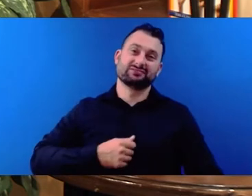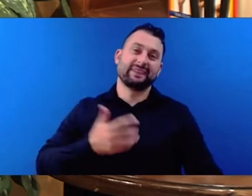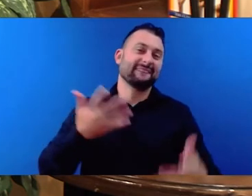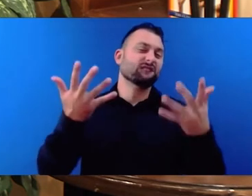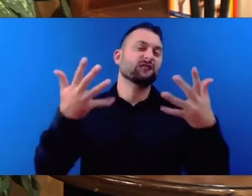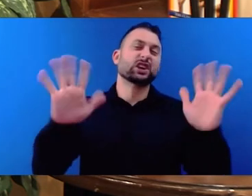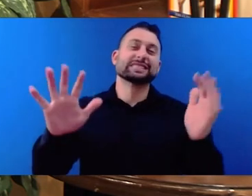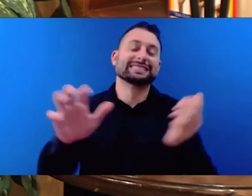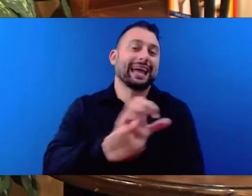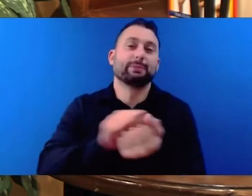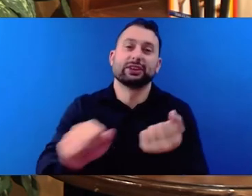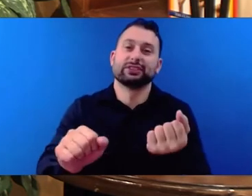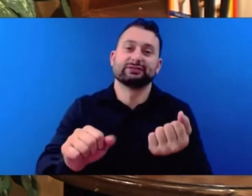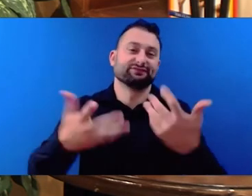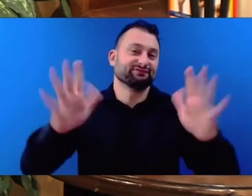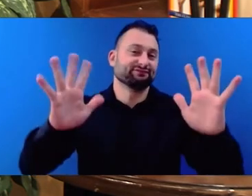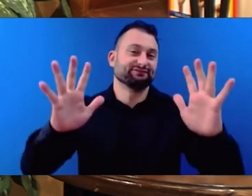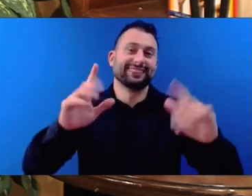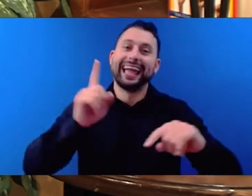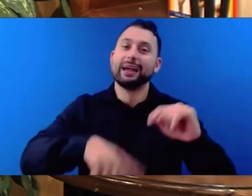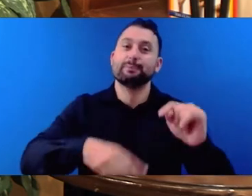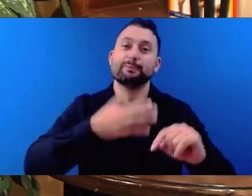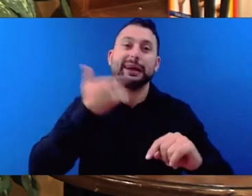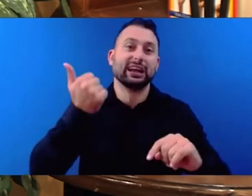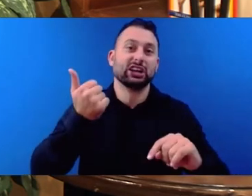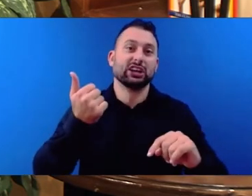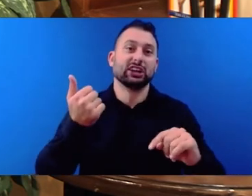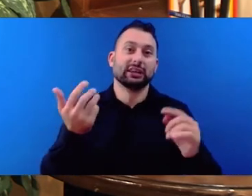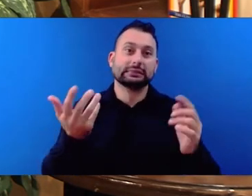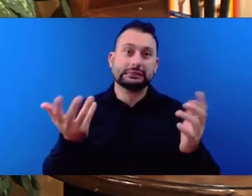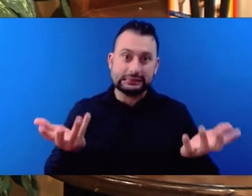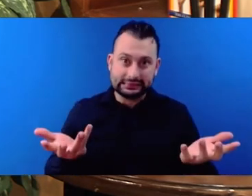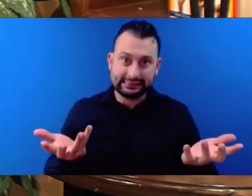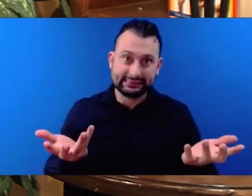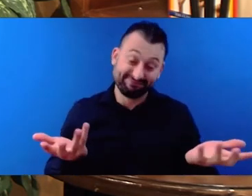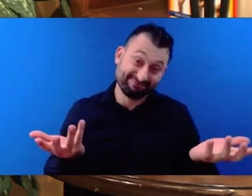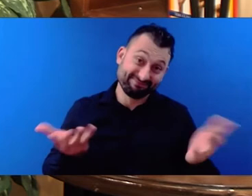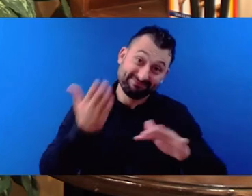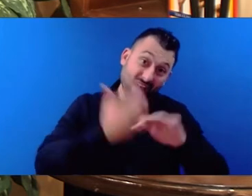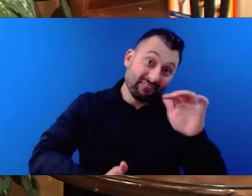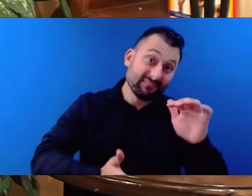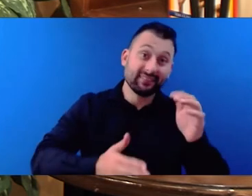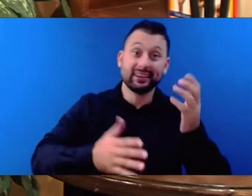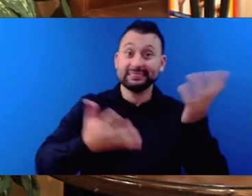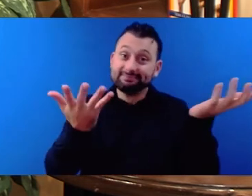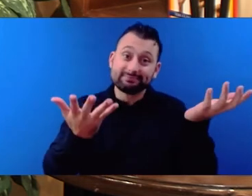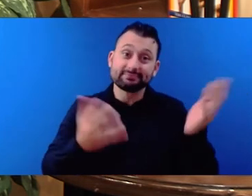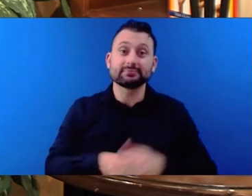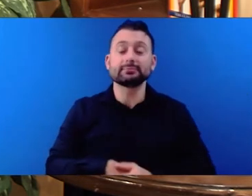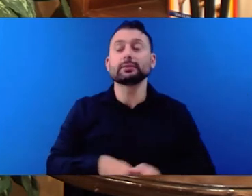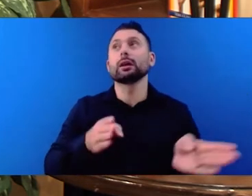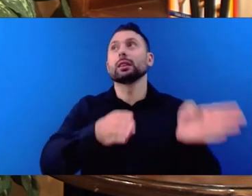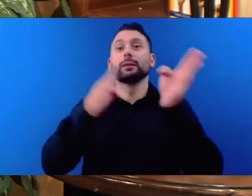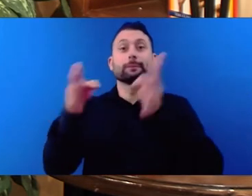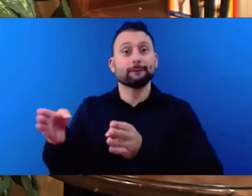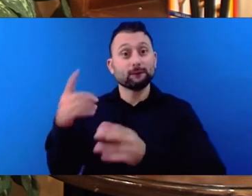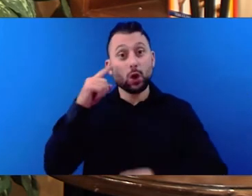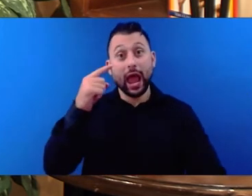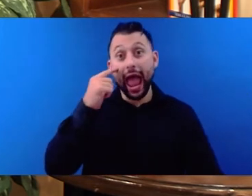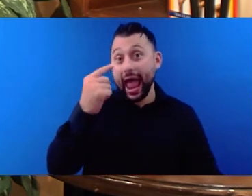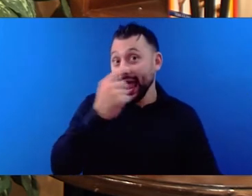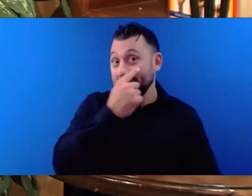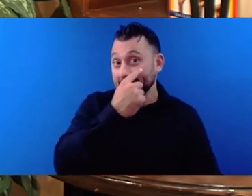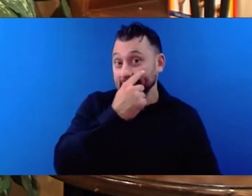as making sure we're taking care of our eyes, our kidneys, and then our feet and hands, like we said, we do recommend seeing our